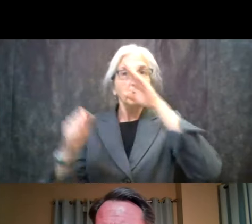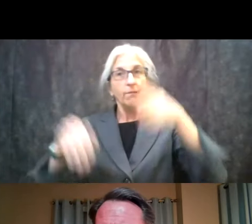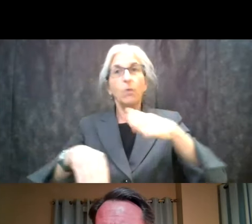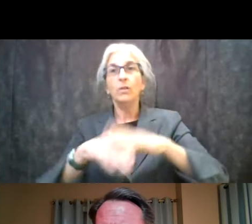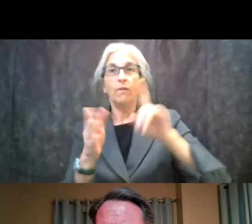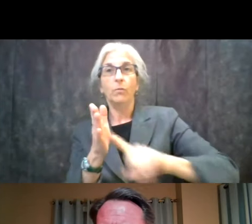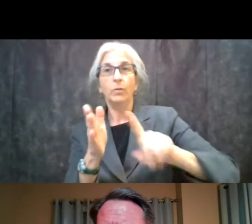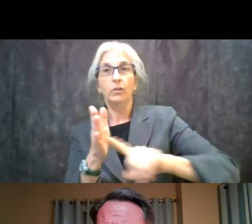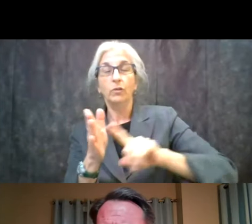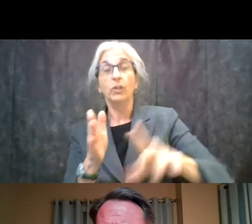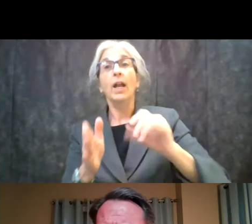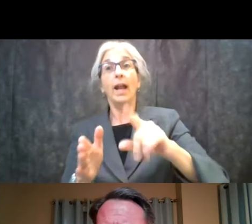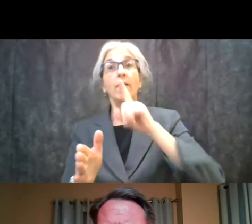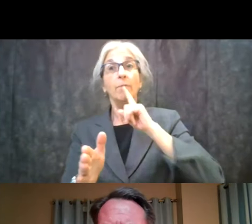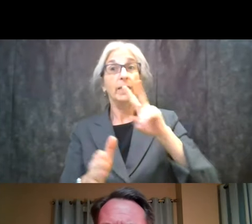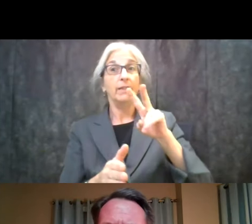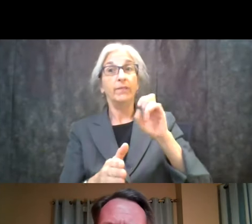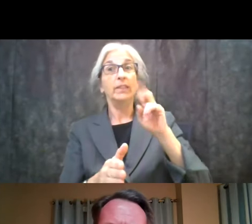research excellence at VCU.